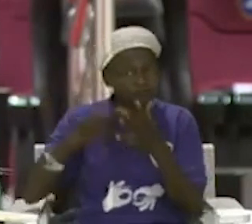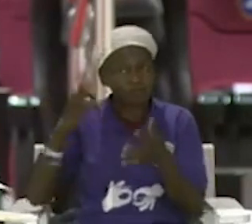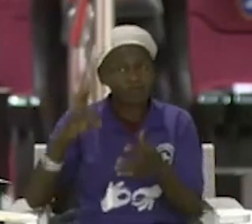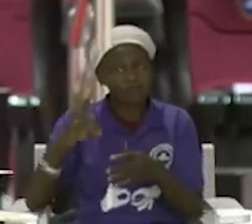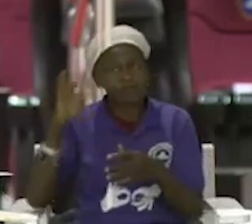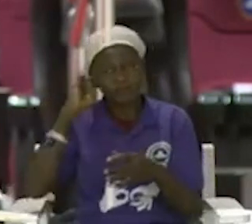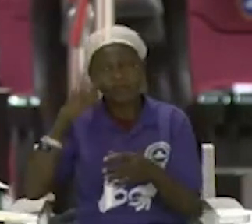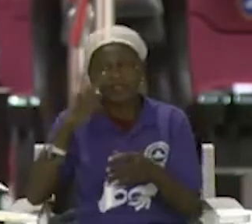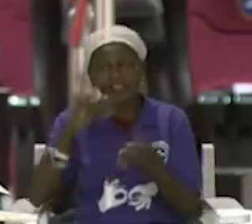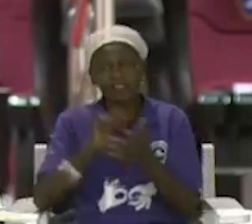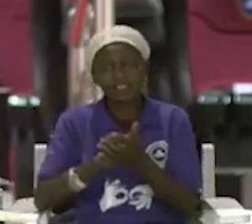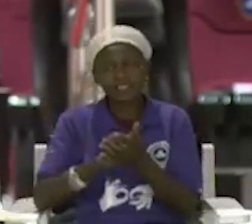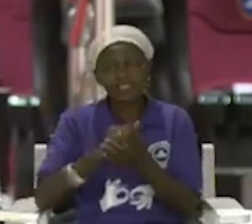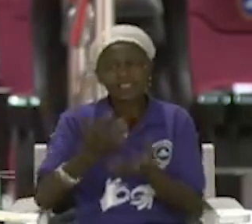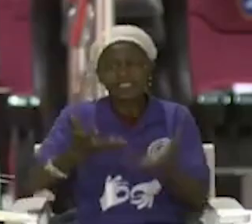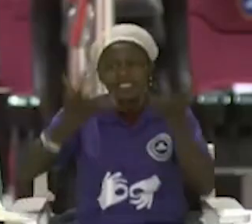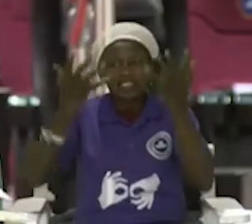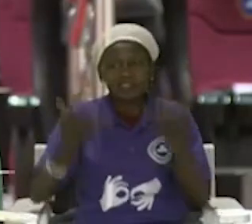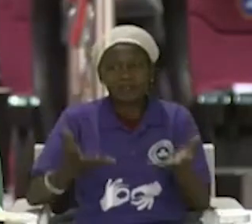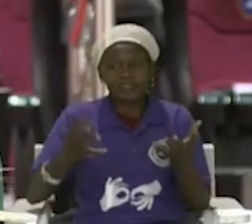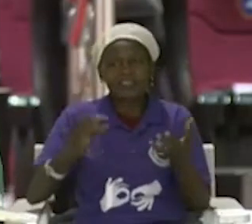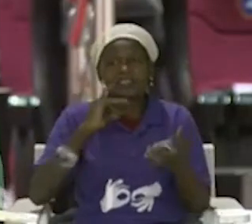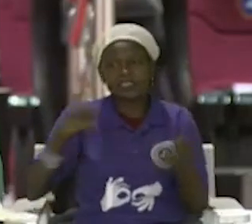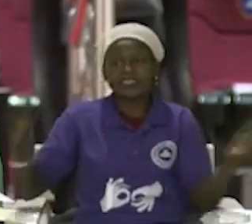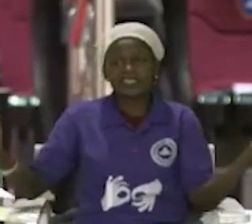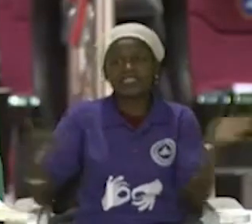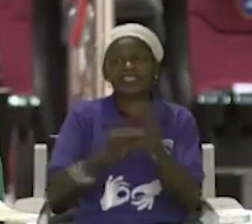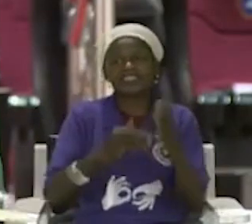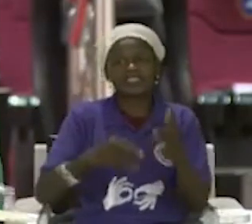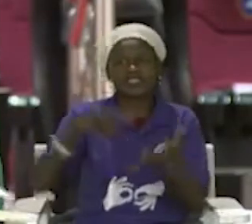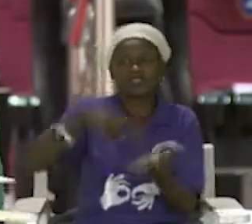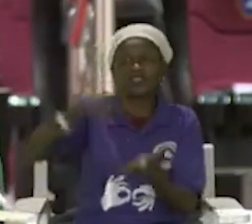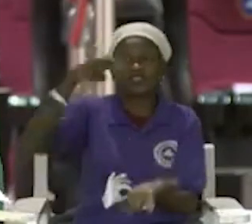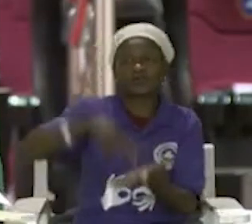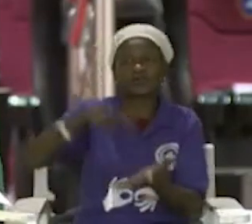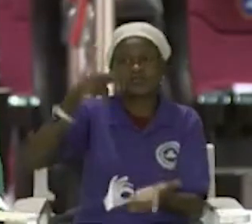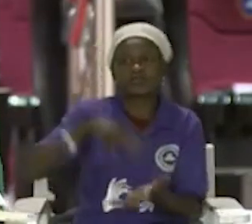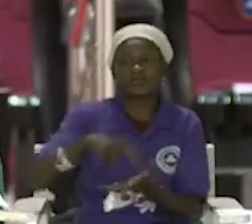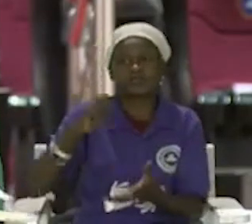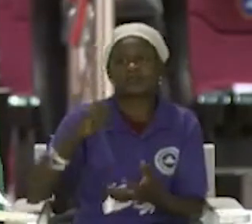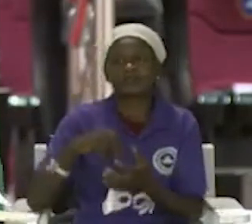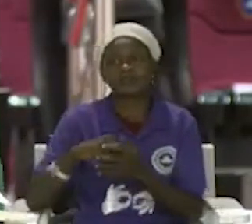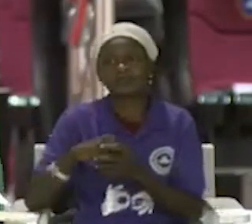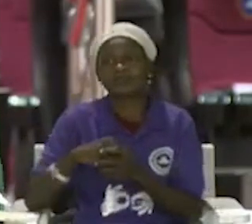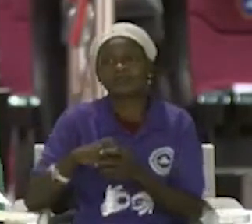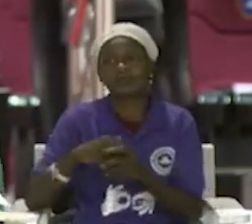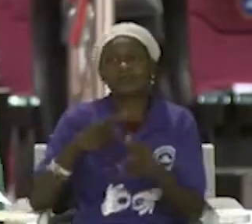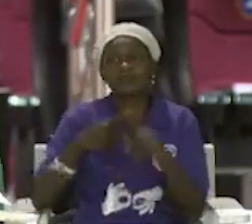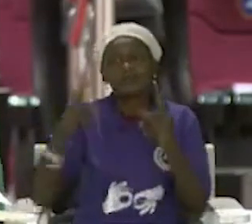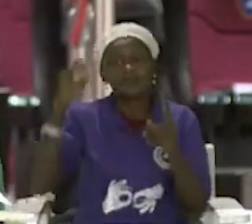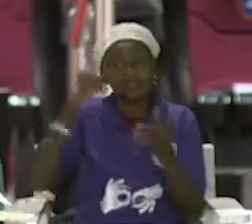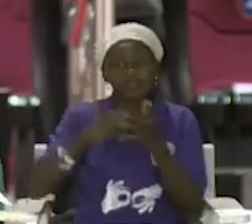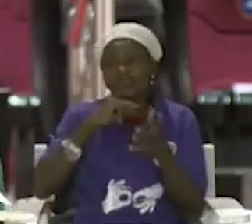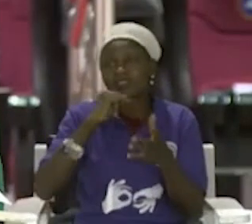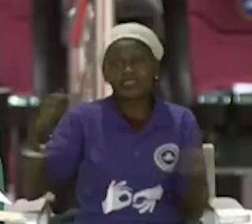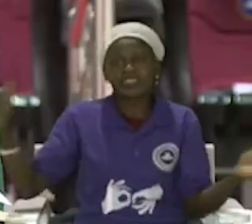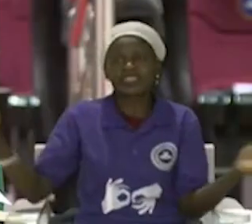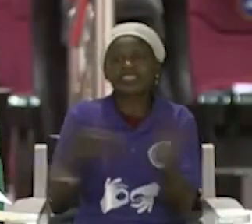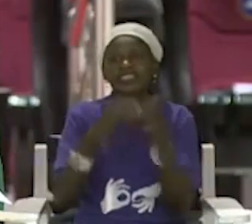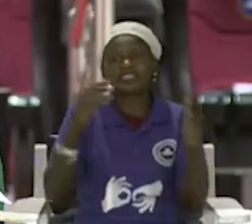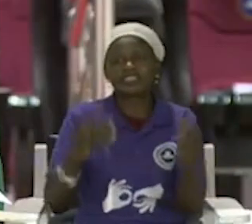He said, gravity is against jumping, but it's not against